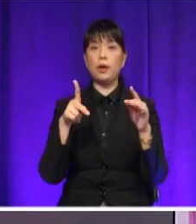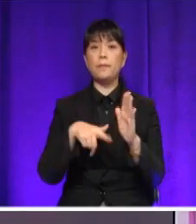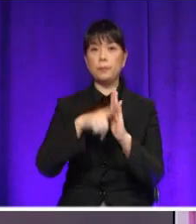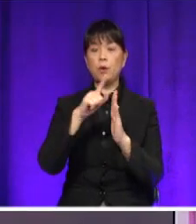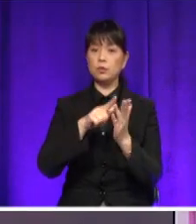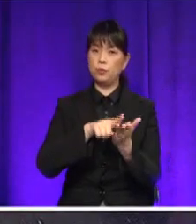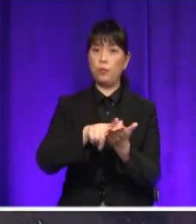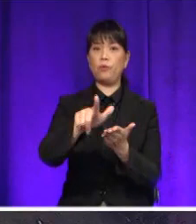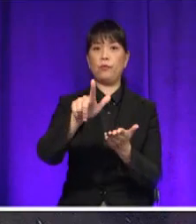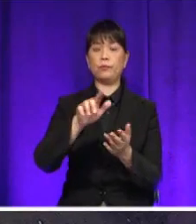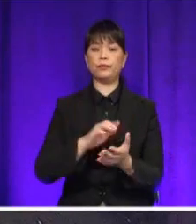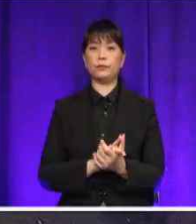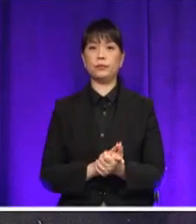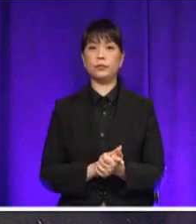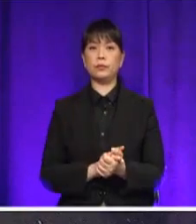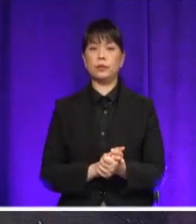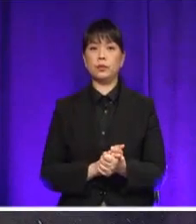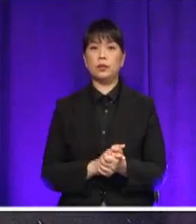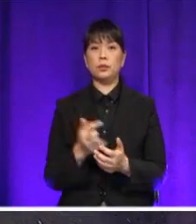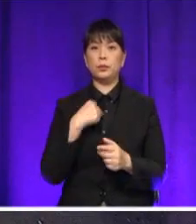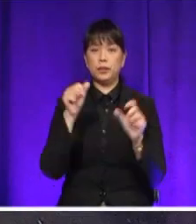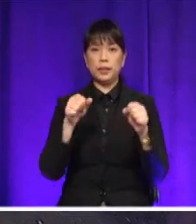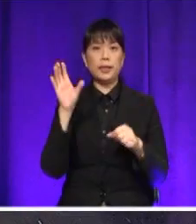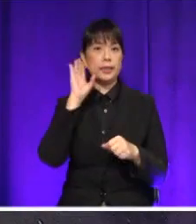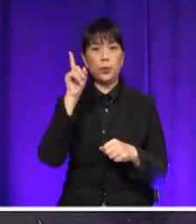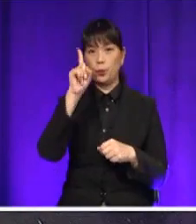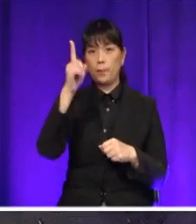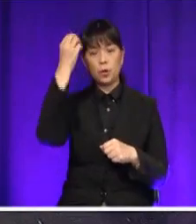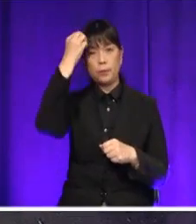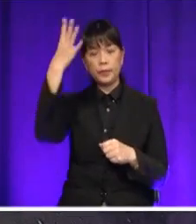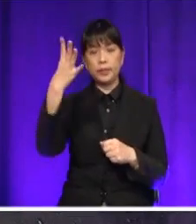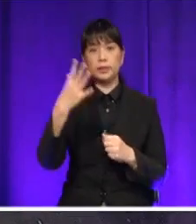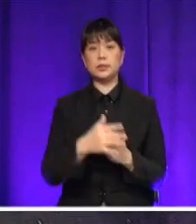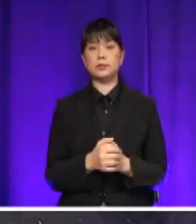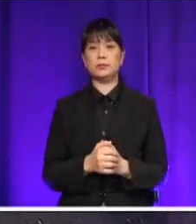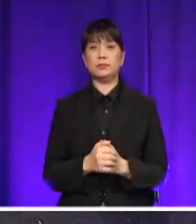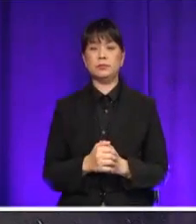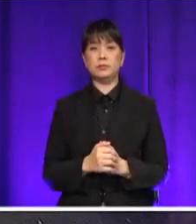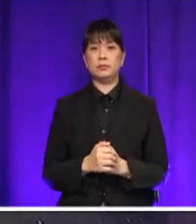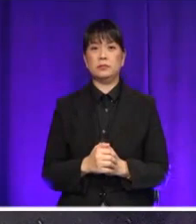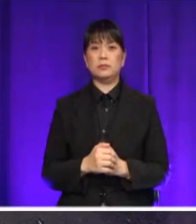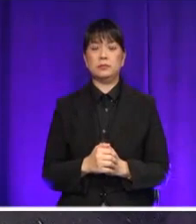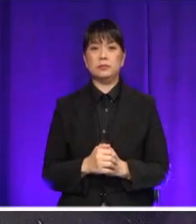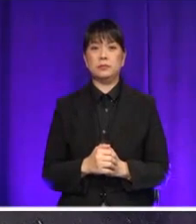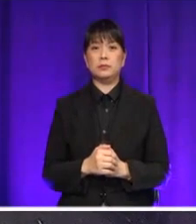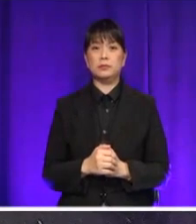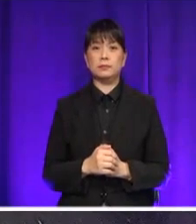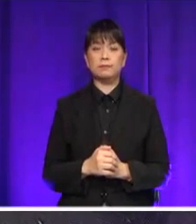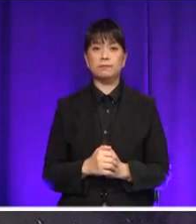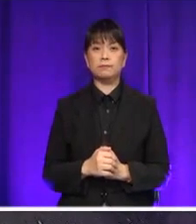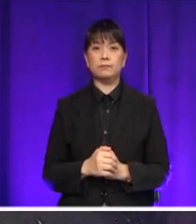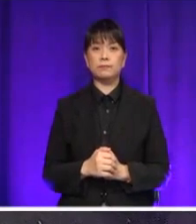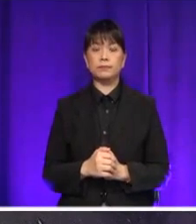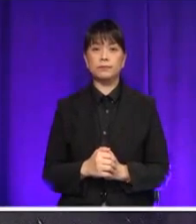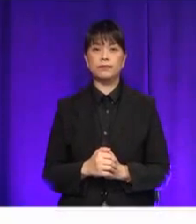right. Maybe we can hear one more opinion from another student. Pupils. Anyone else would like to say